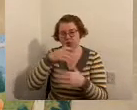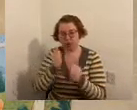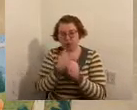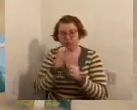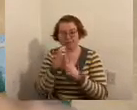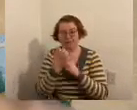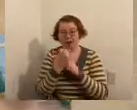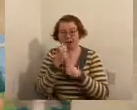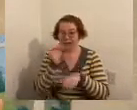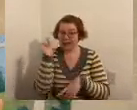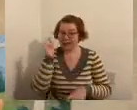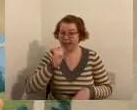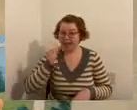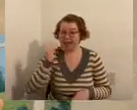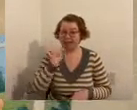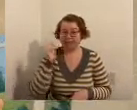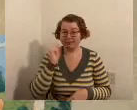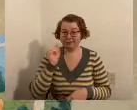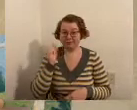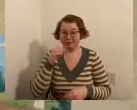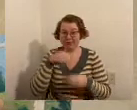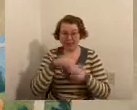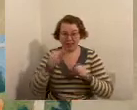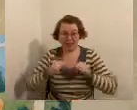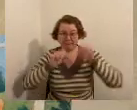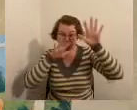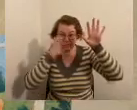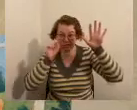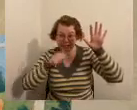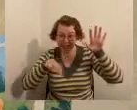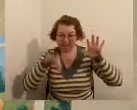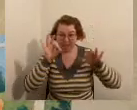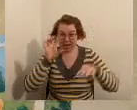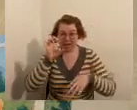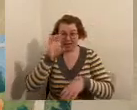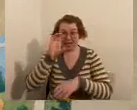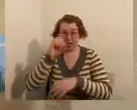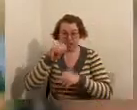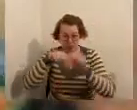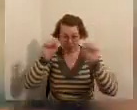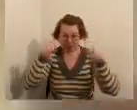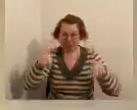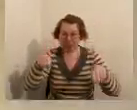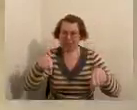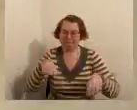And so, yes, in the mountains, we can find ecosystems.